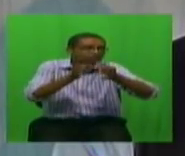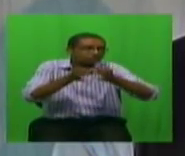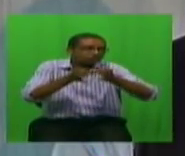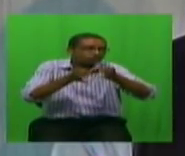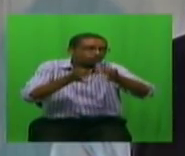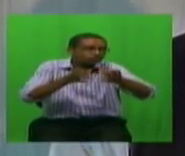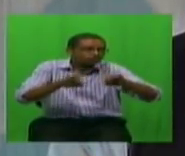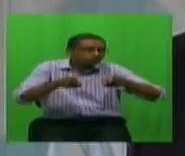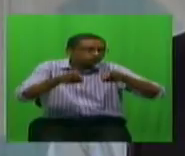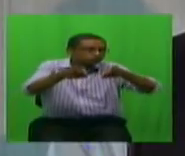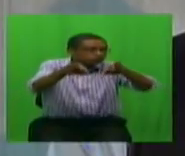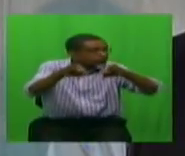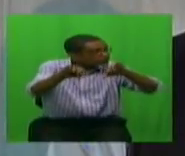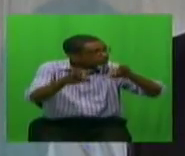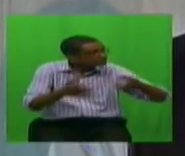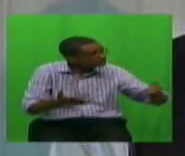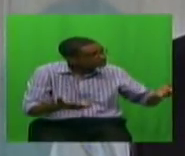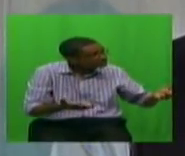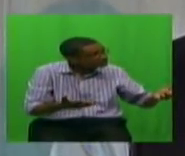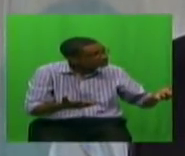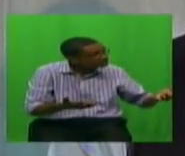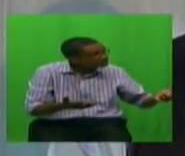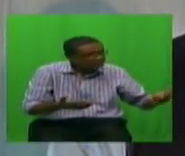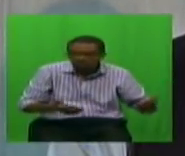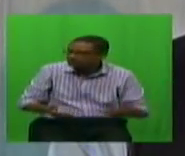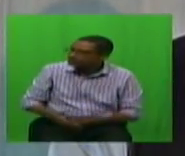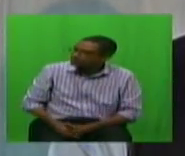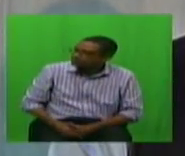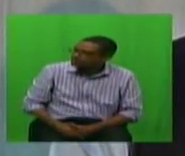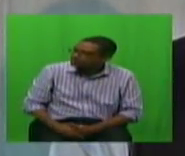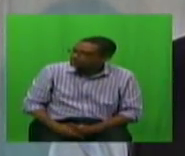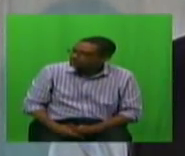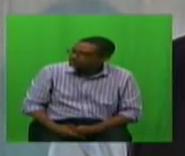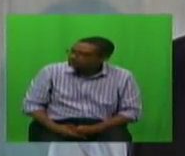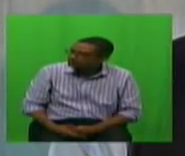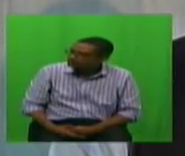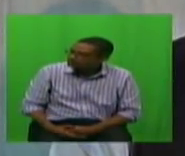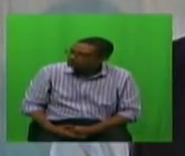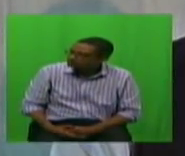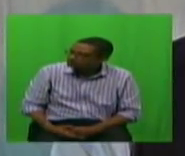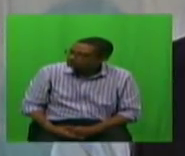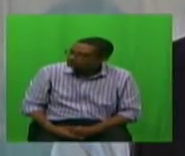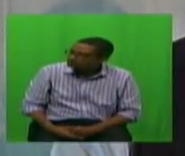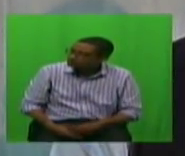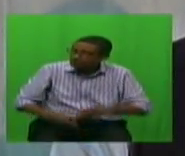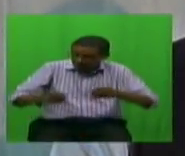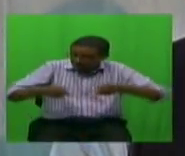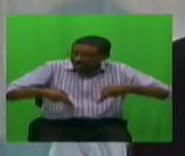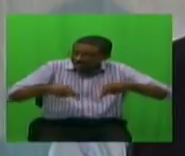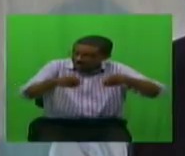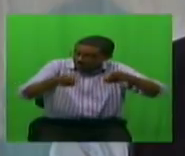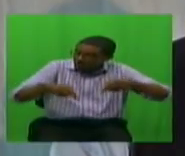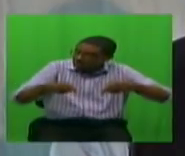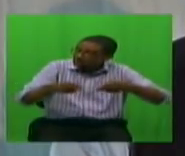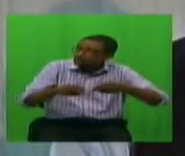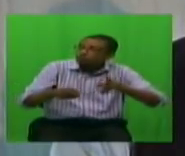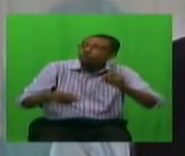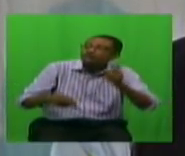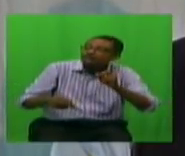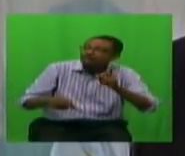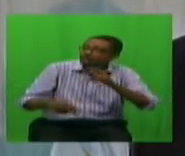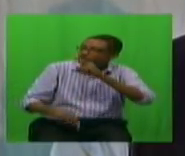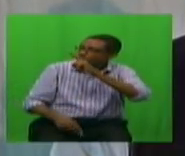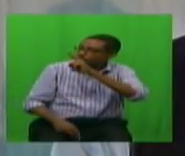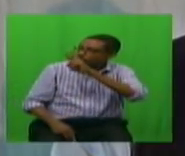or so? Absolutely not from a liability point of view. I mean, the highway that was affected is the Uriah Butler